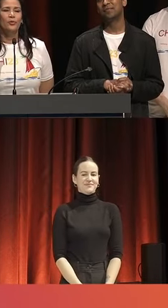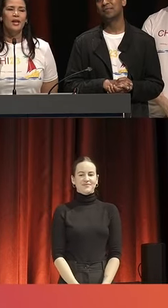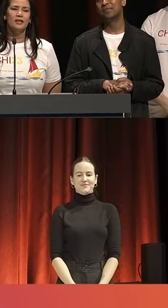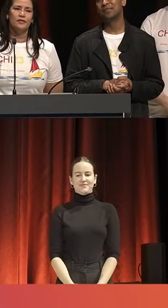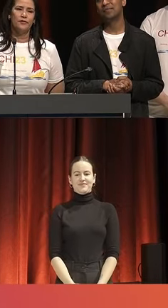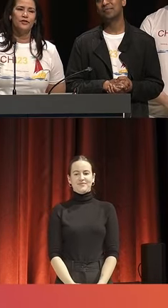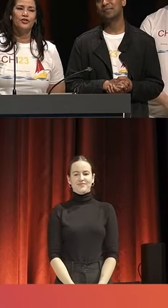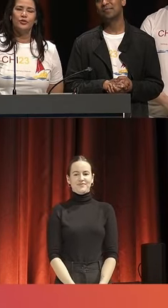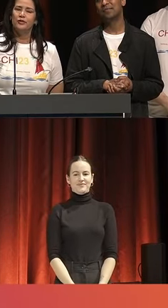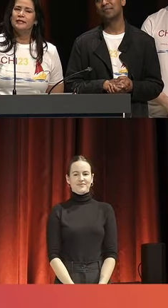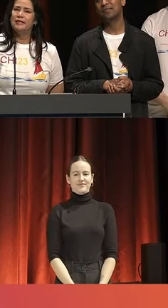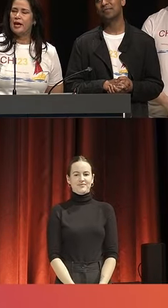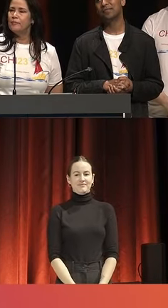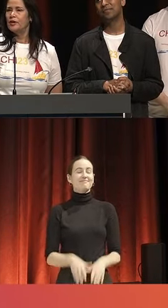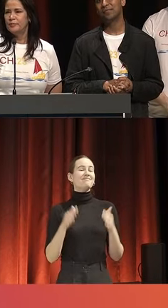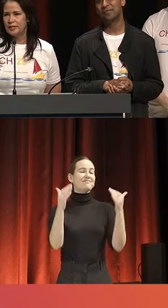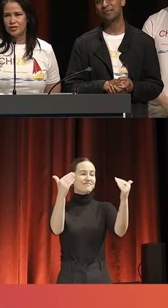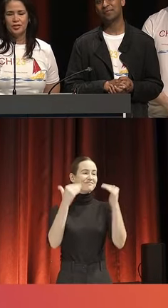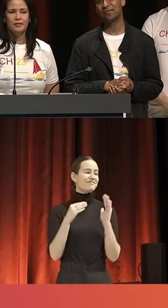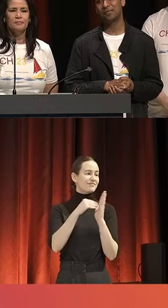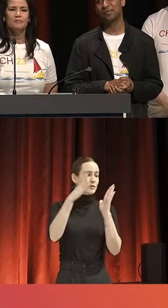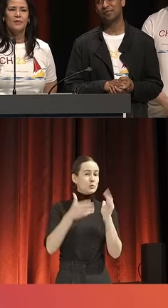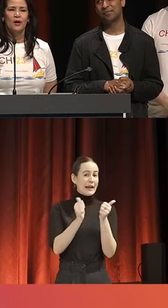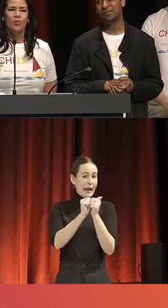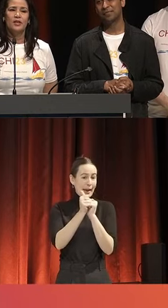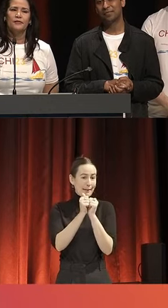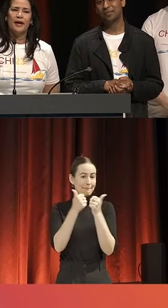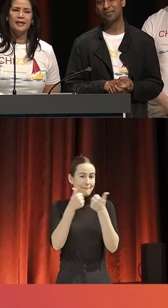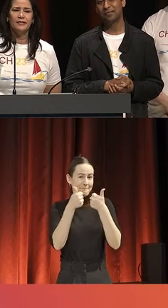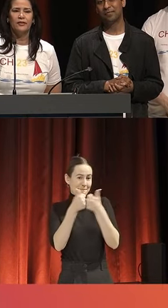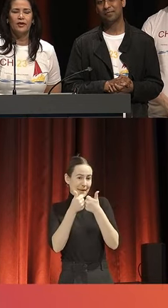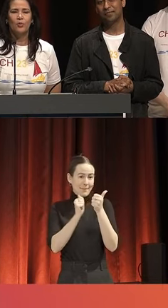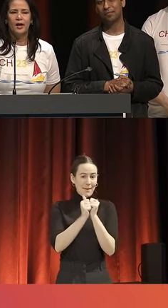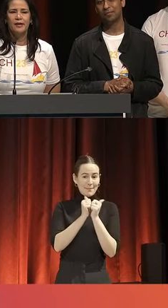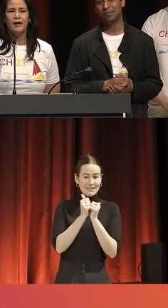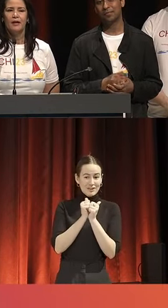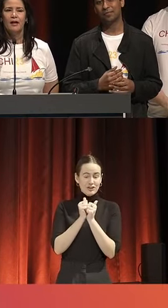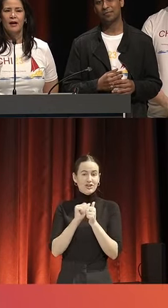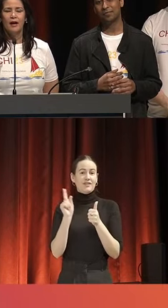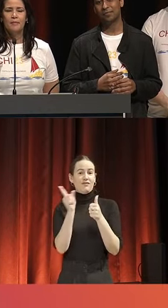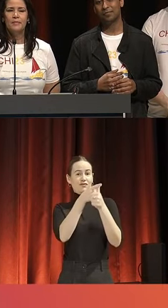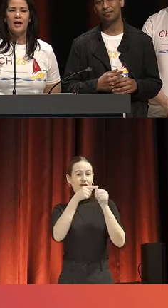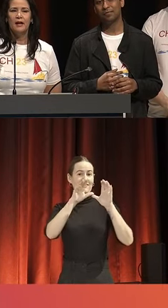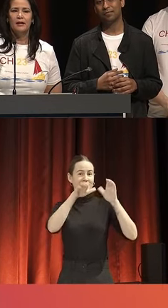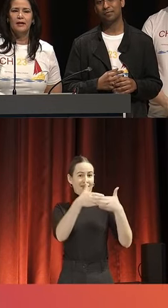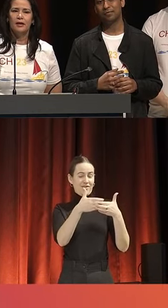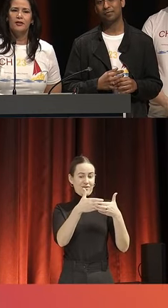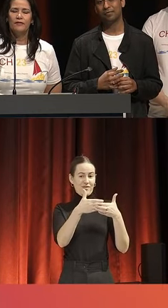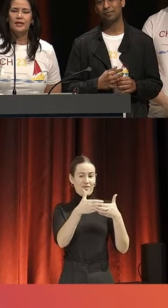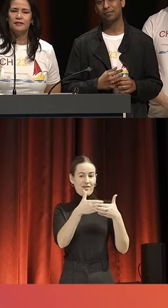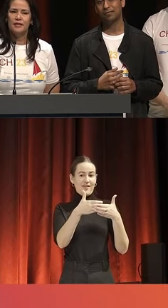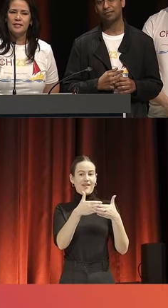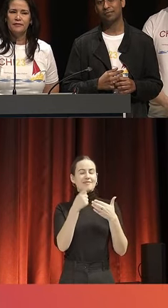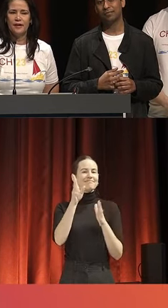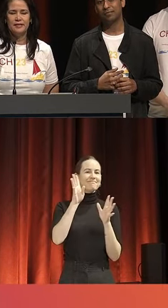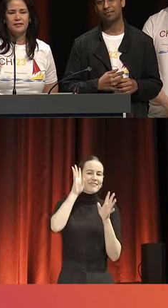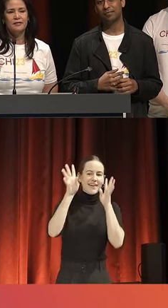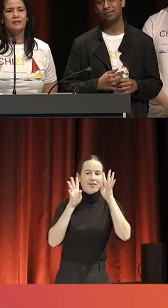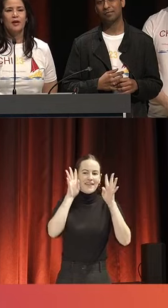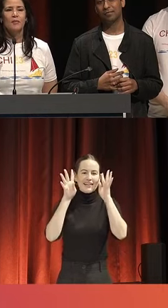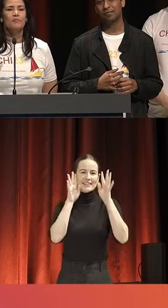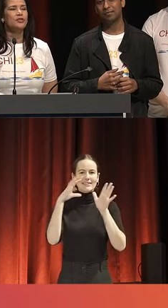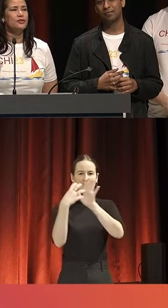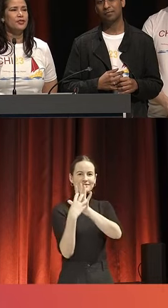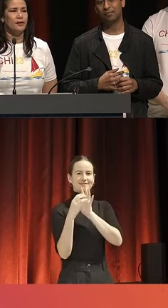Then the winners for the student game competition was for category one, under innovative